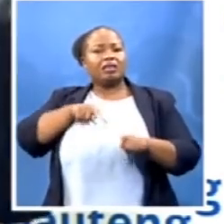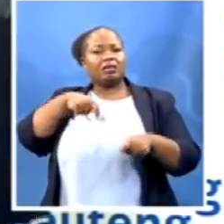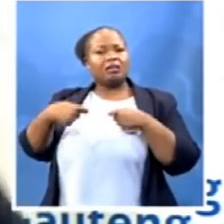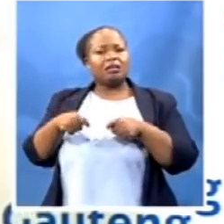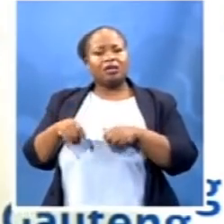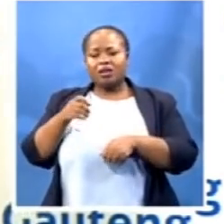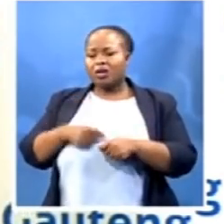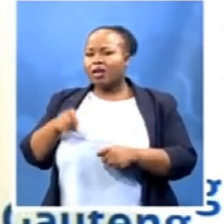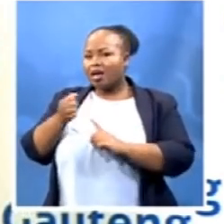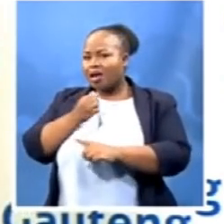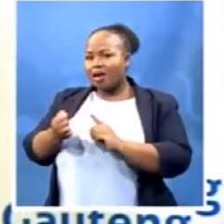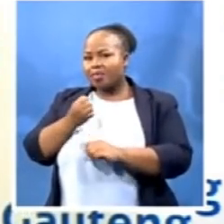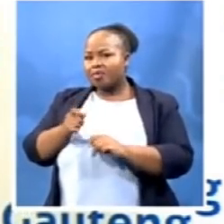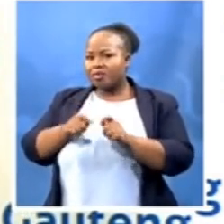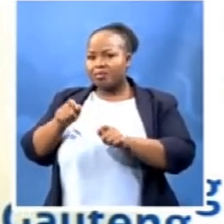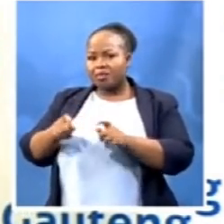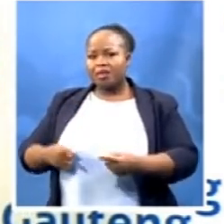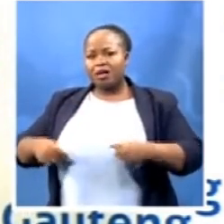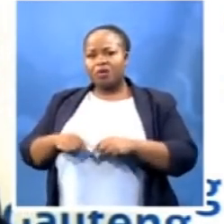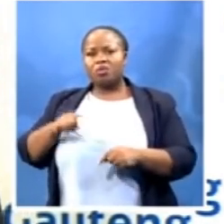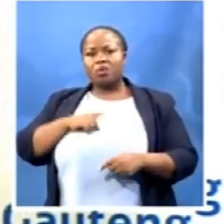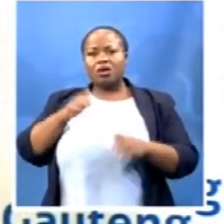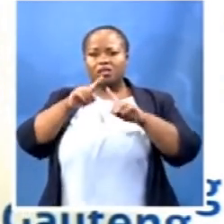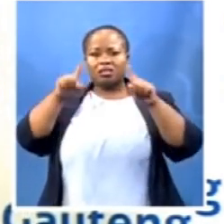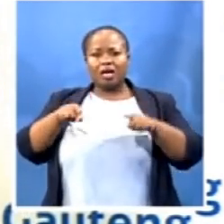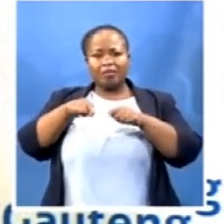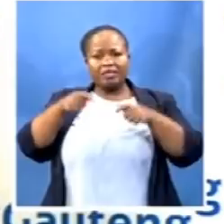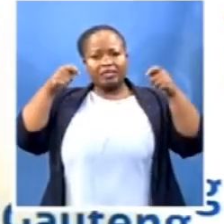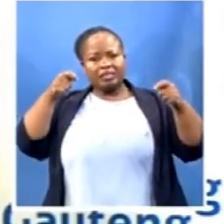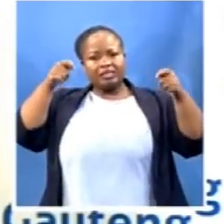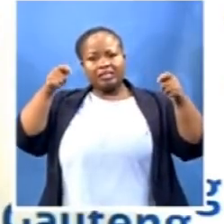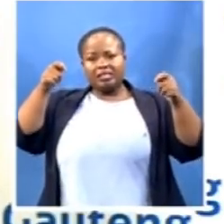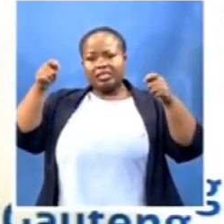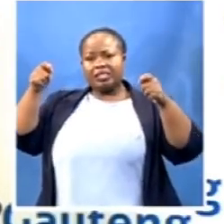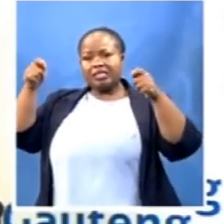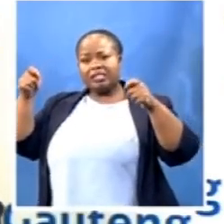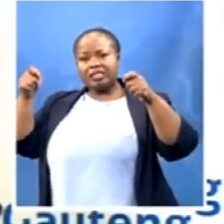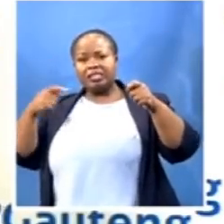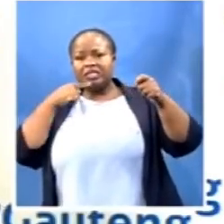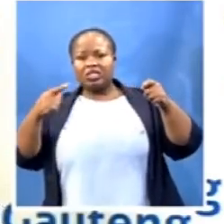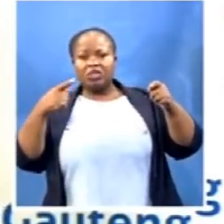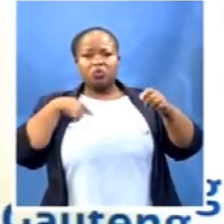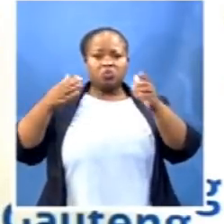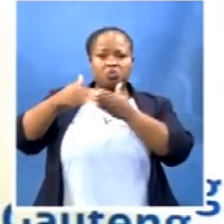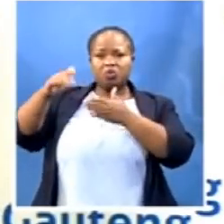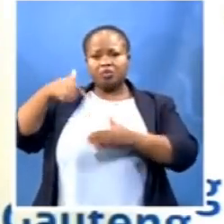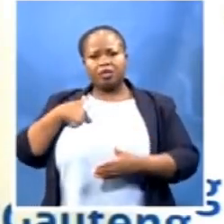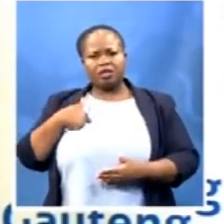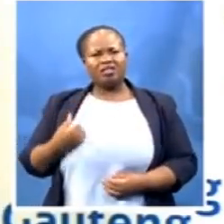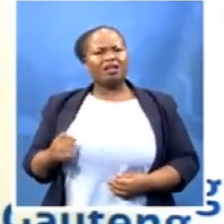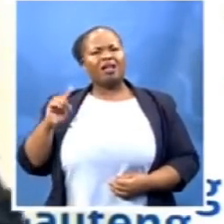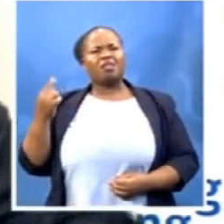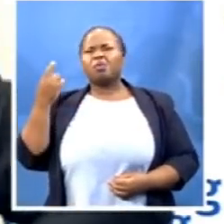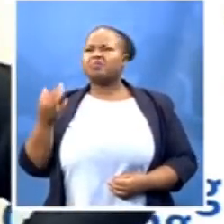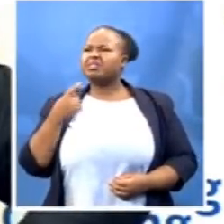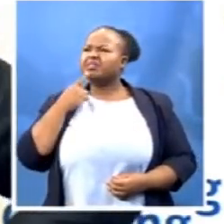people carrying boards saying we evicting them. Another one even insulted me on Twitter.